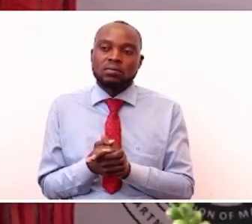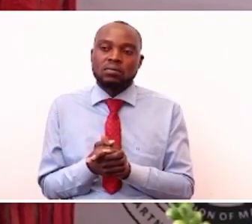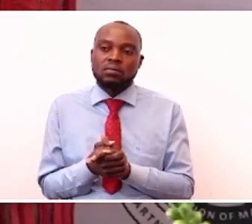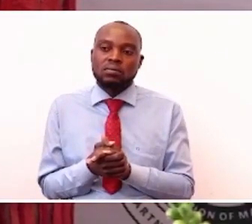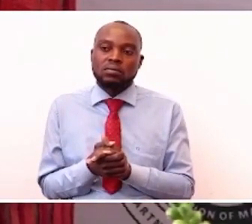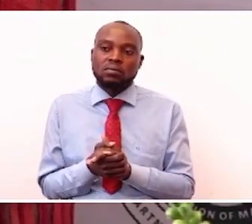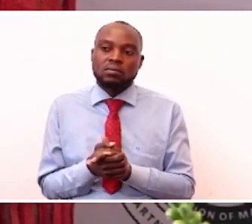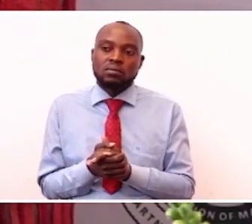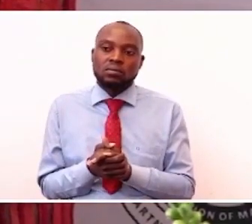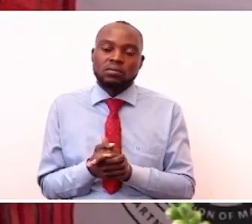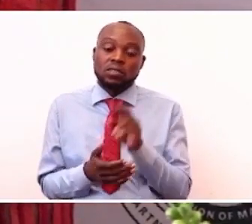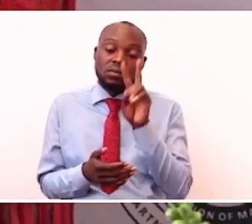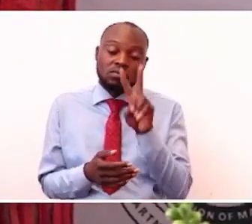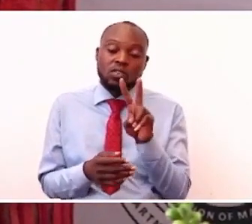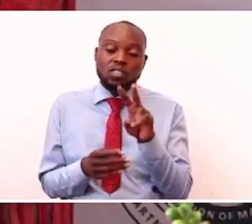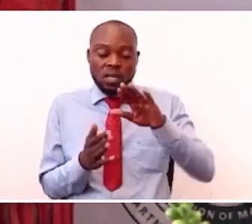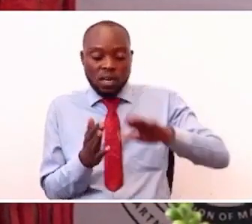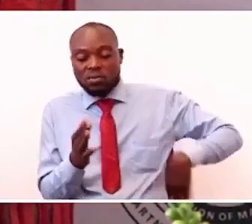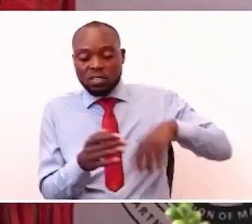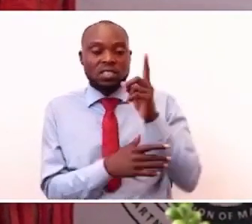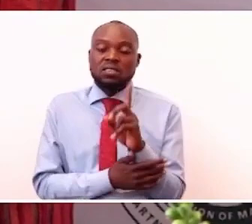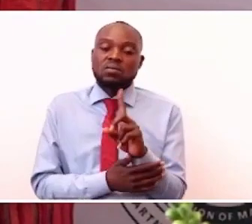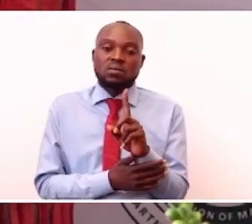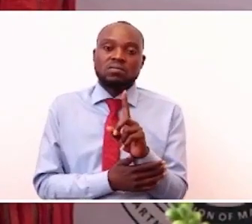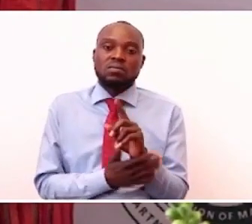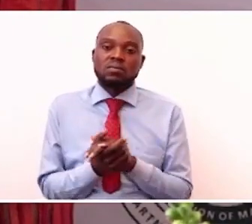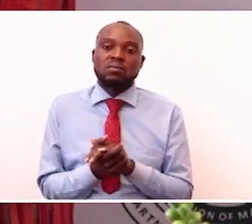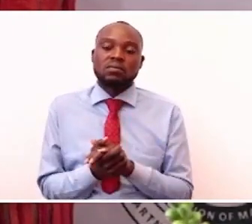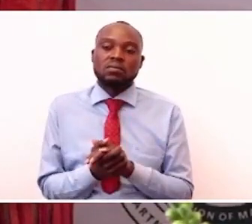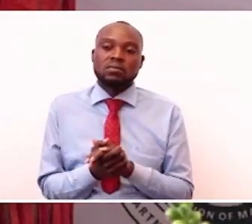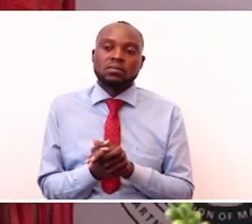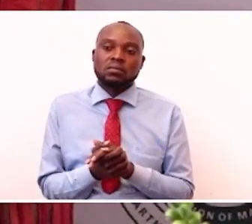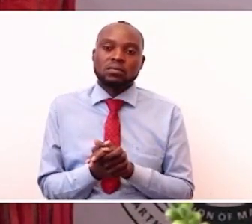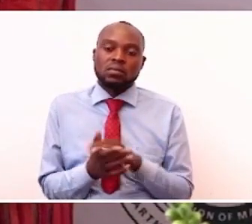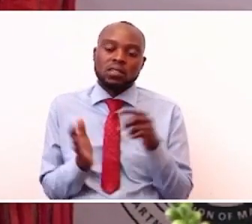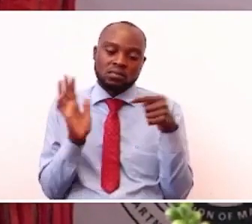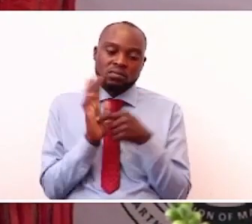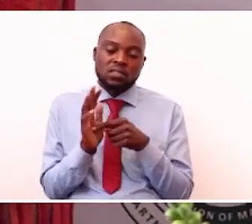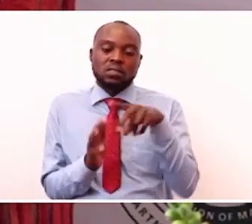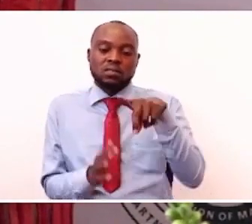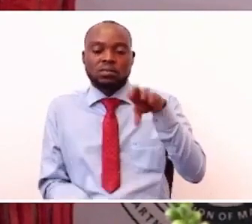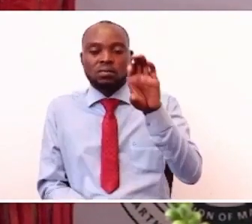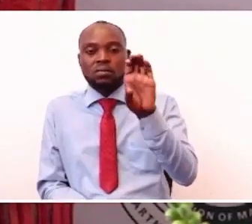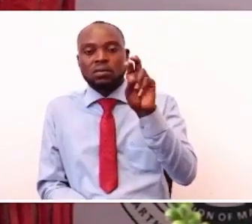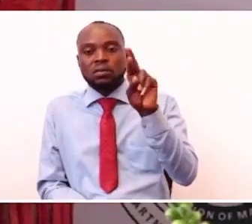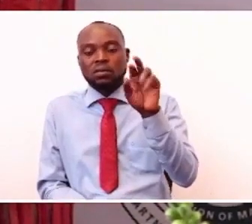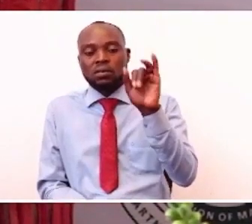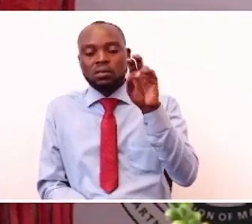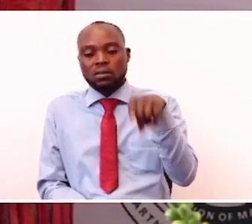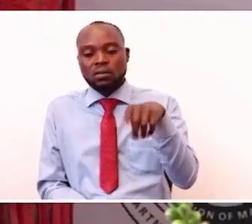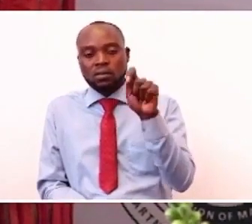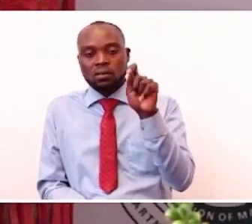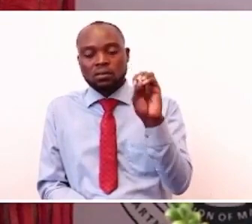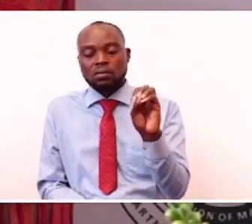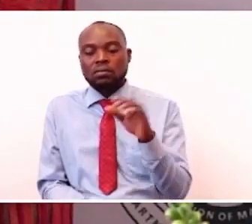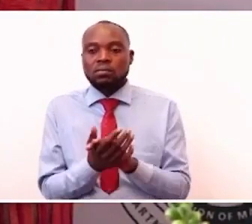traceable and cannot be deleted. So if I do conduct a transaction, for example, crypto is based on blockchain, then that